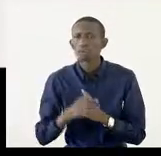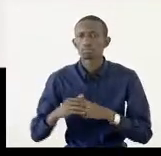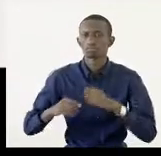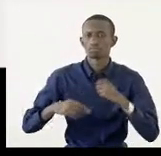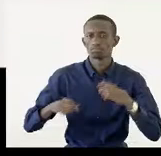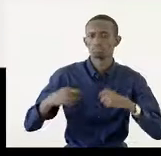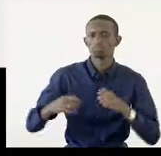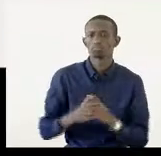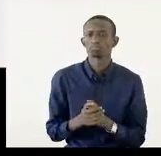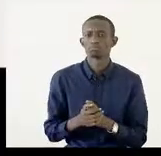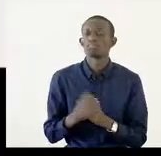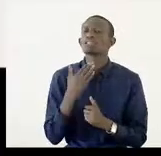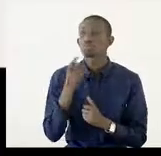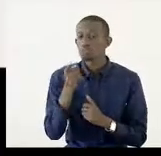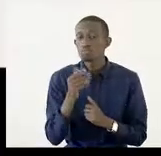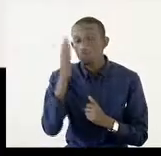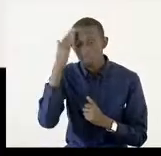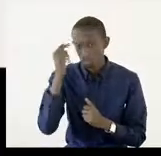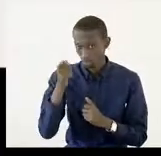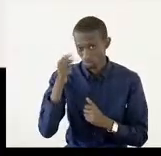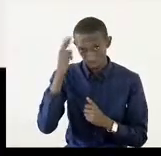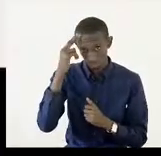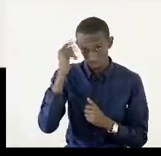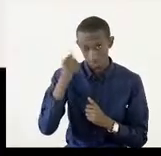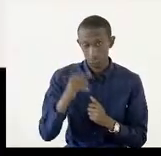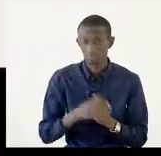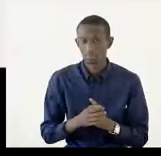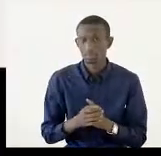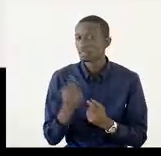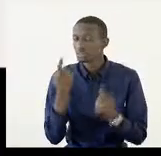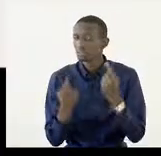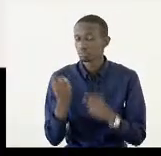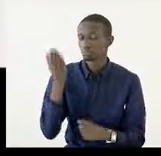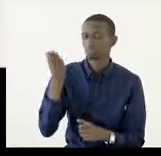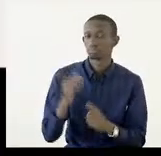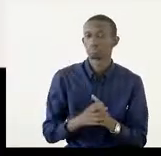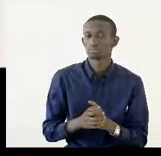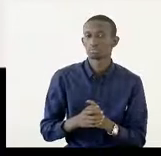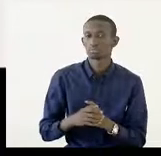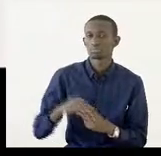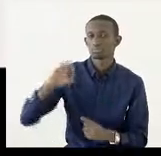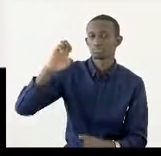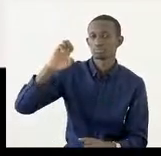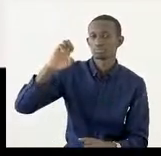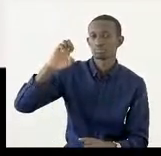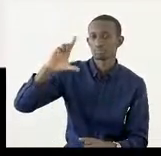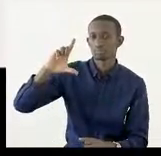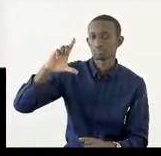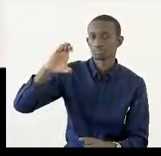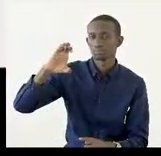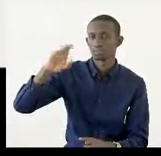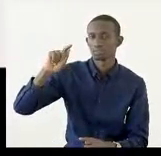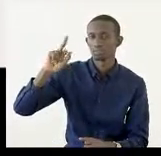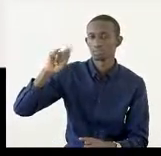reactions, I want to remind you some of these electrophilic substitution that we looked